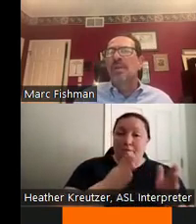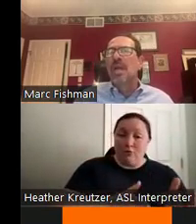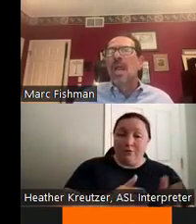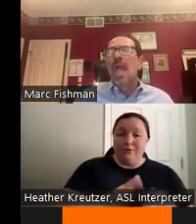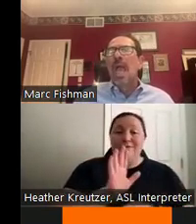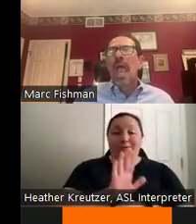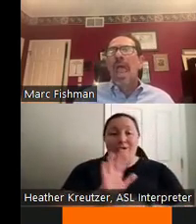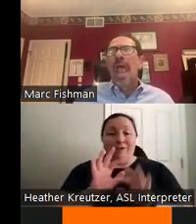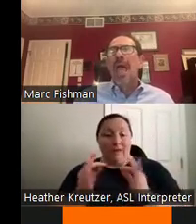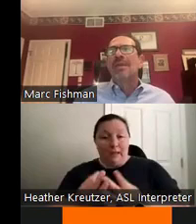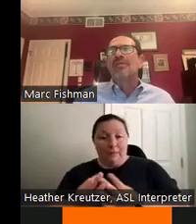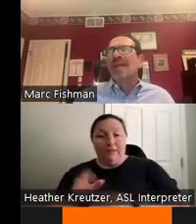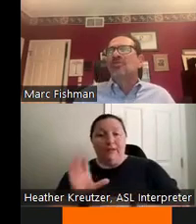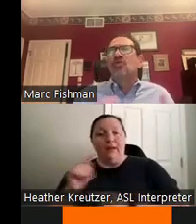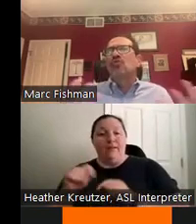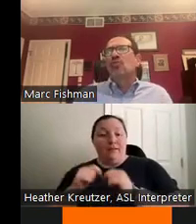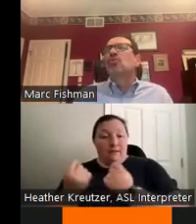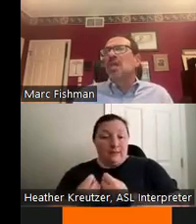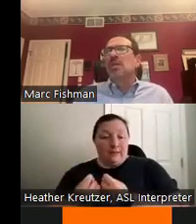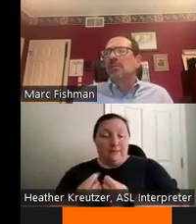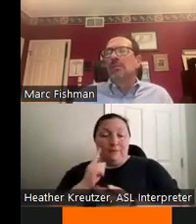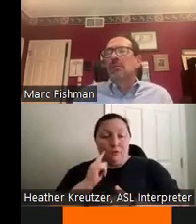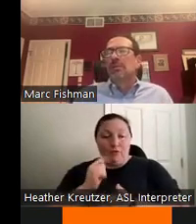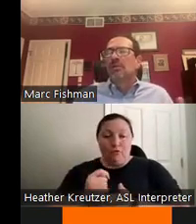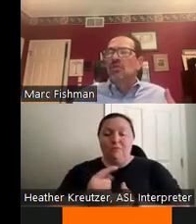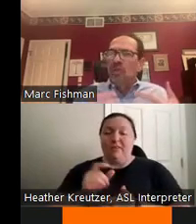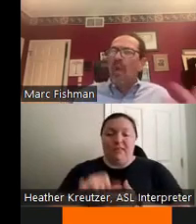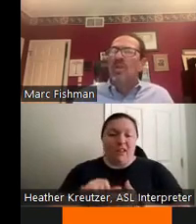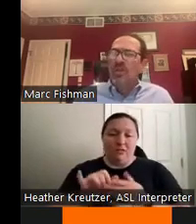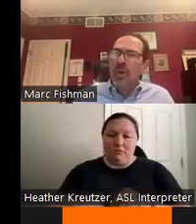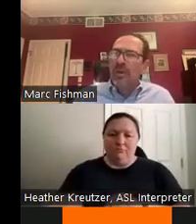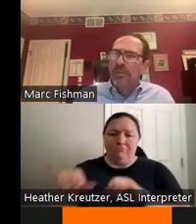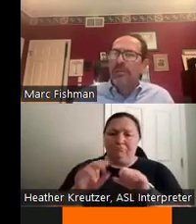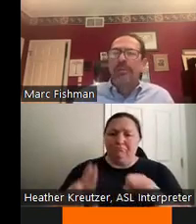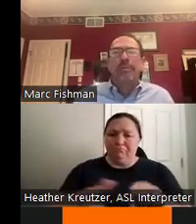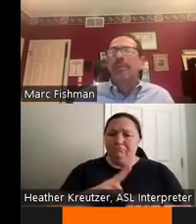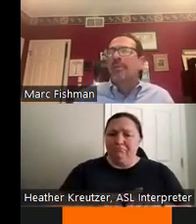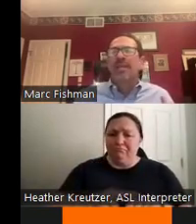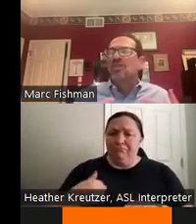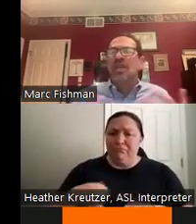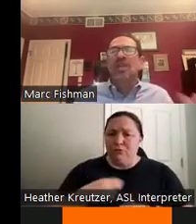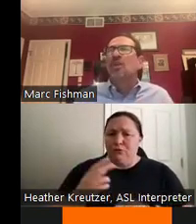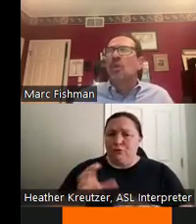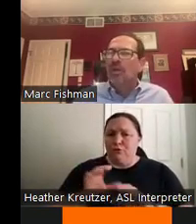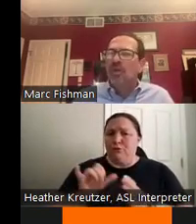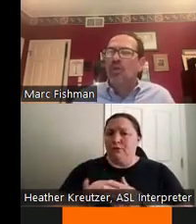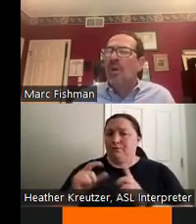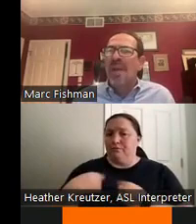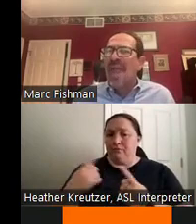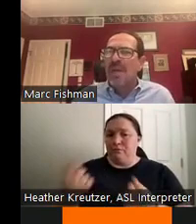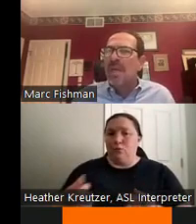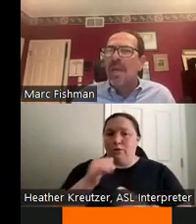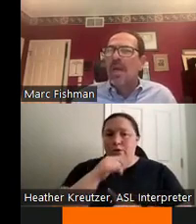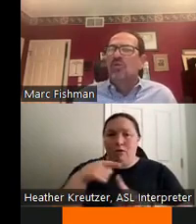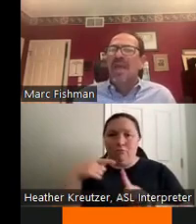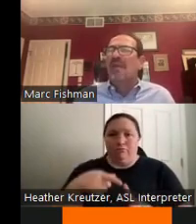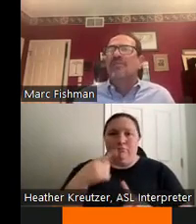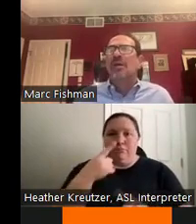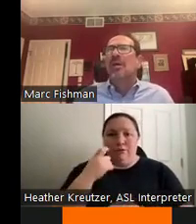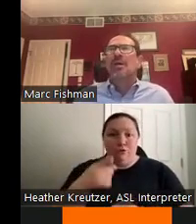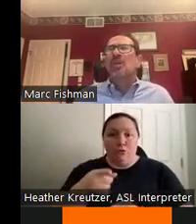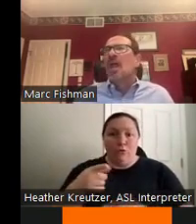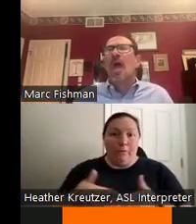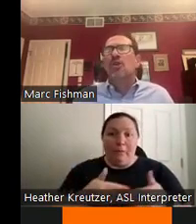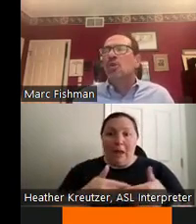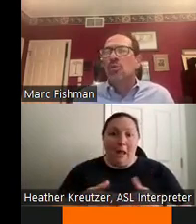treatment team. And that's just routine. This is the way we do it. We're not singling you out because you're a baby, because we